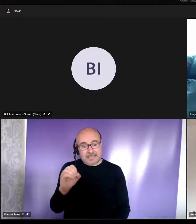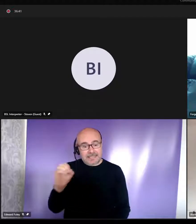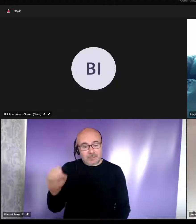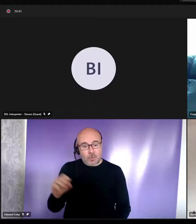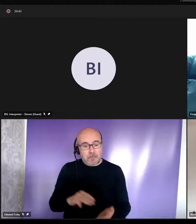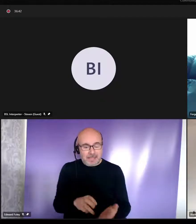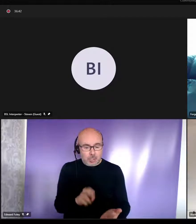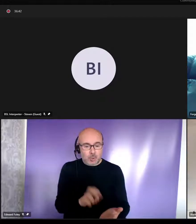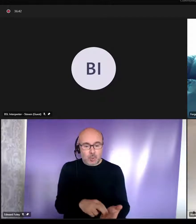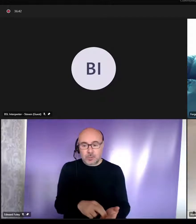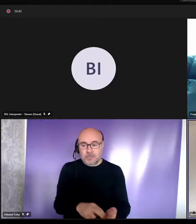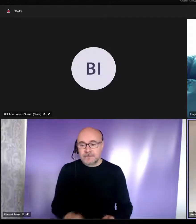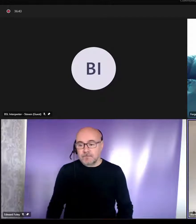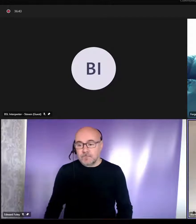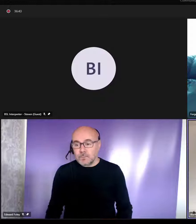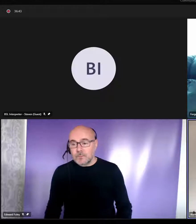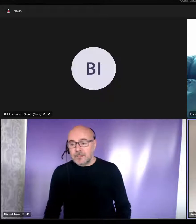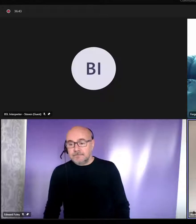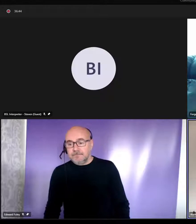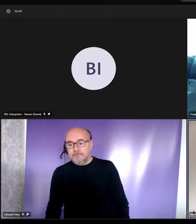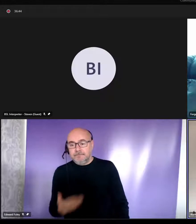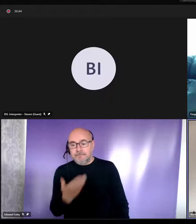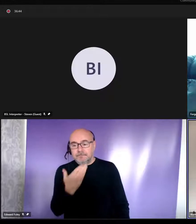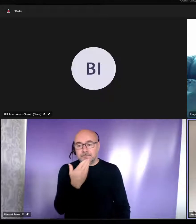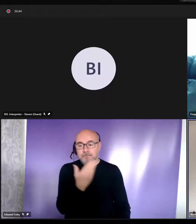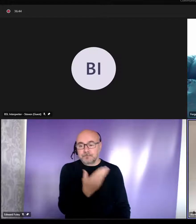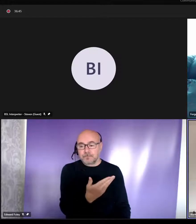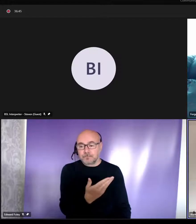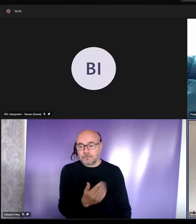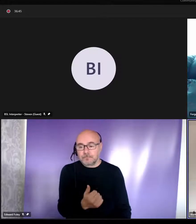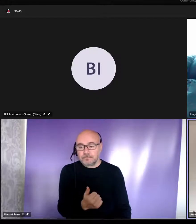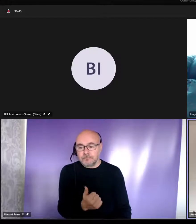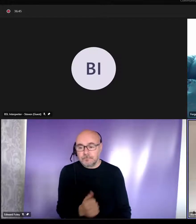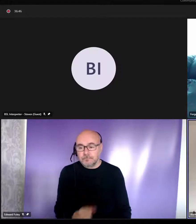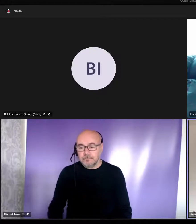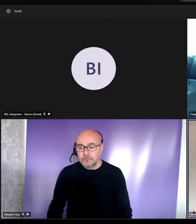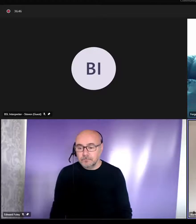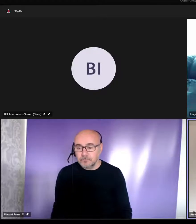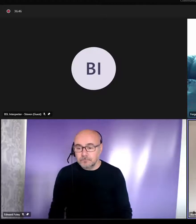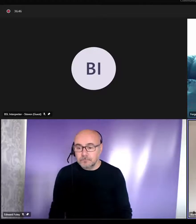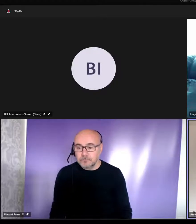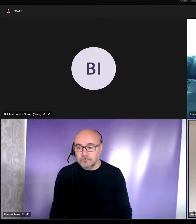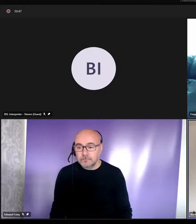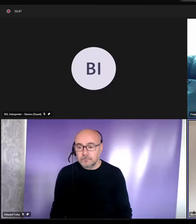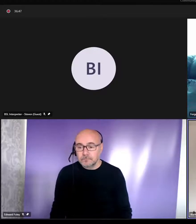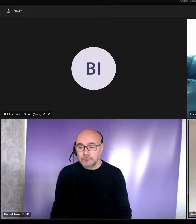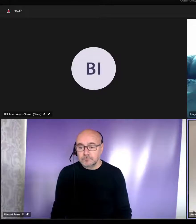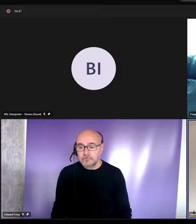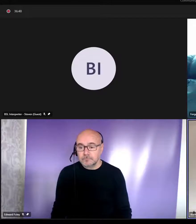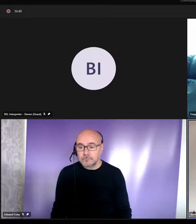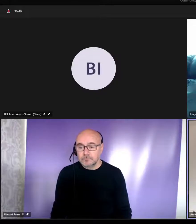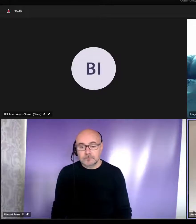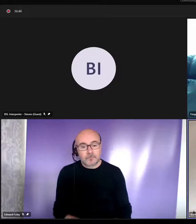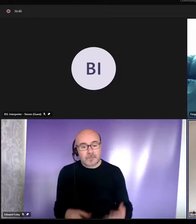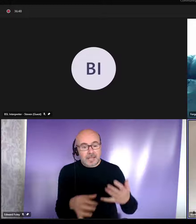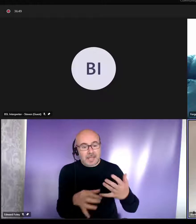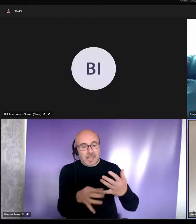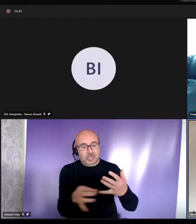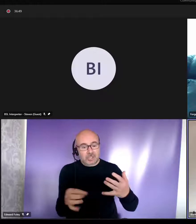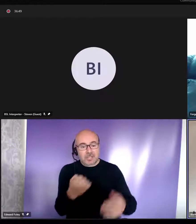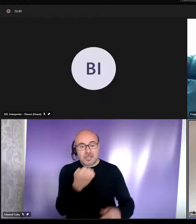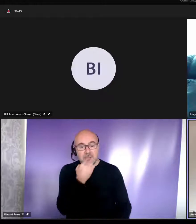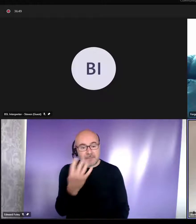Chair. Thank you, Lorraine. Any questions on agenda item number 4?